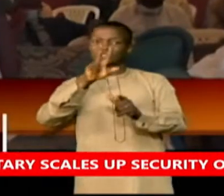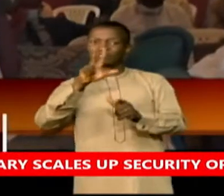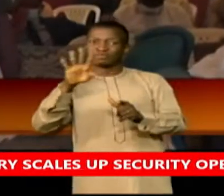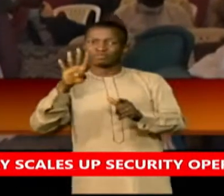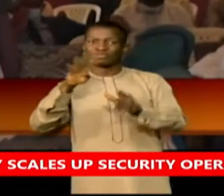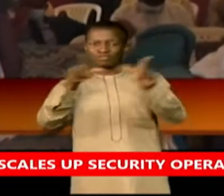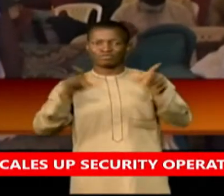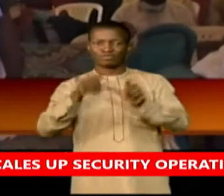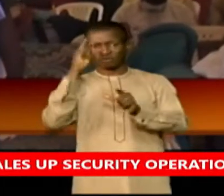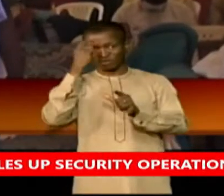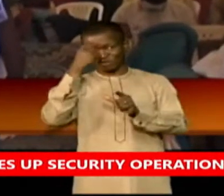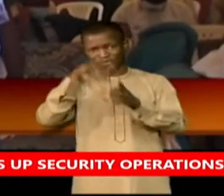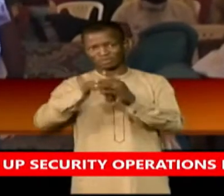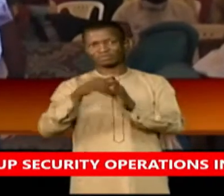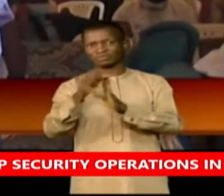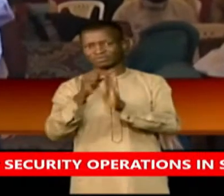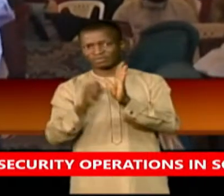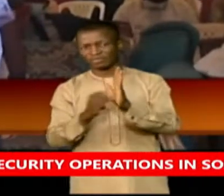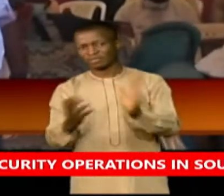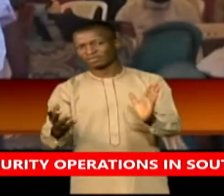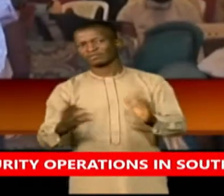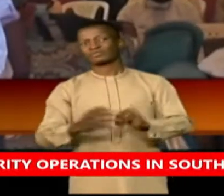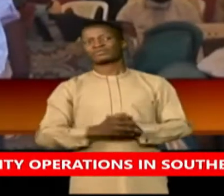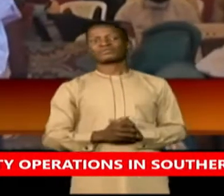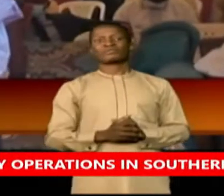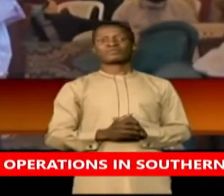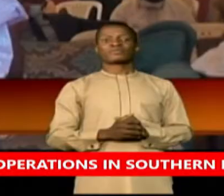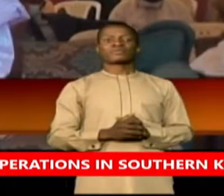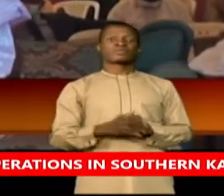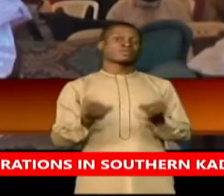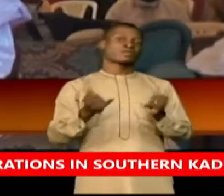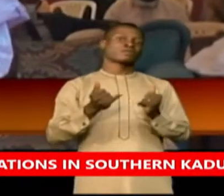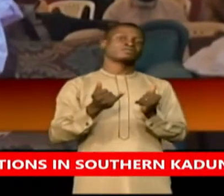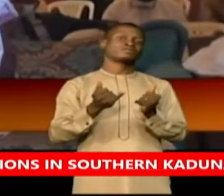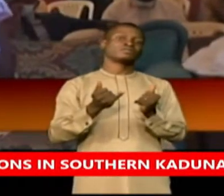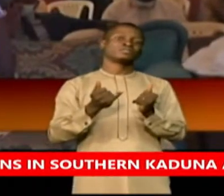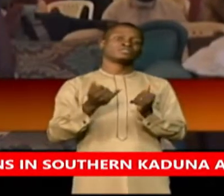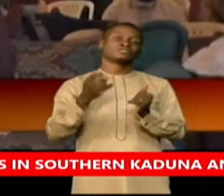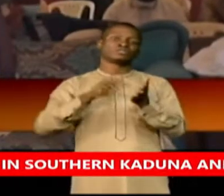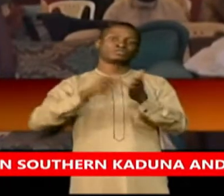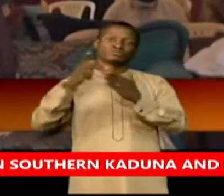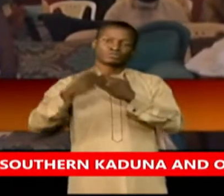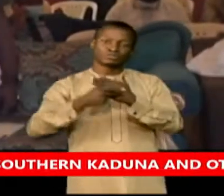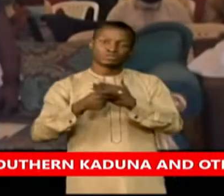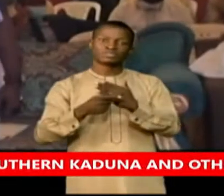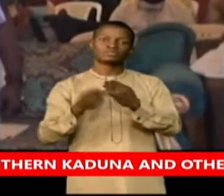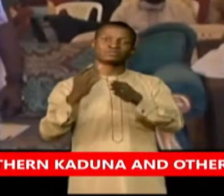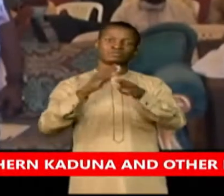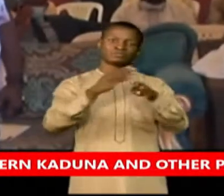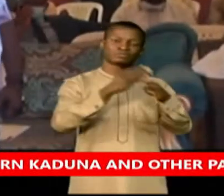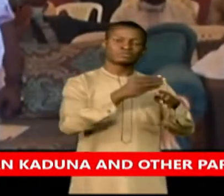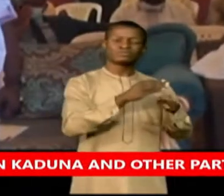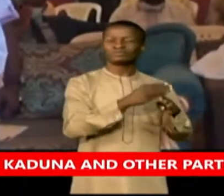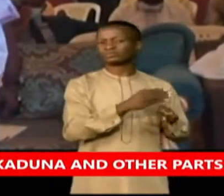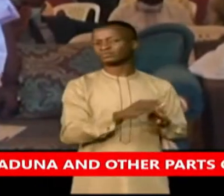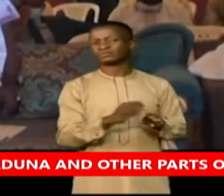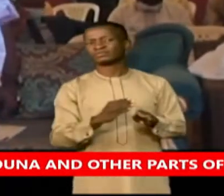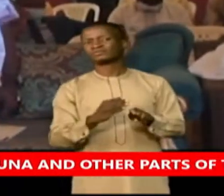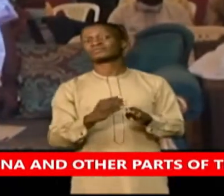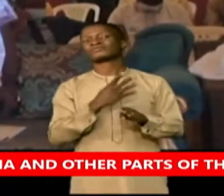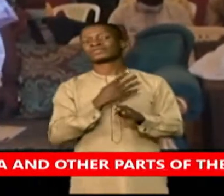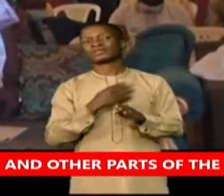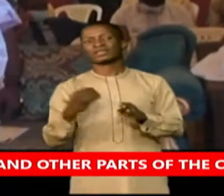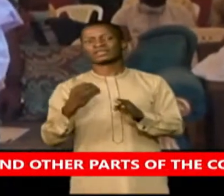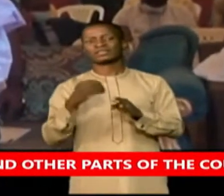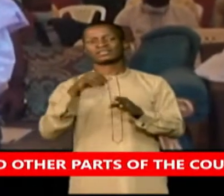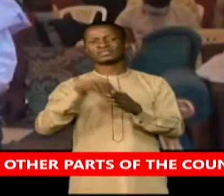other developmental projects and the programs were invariably diverted towards containing the pandemic and the